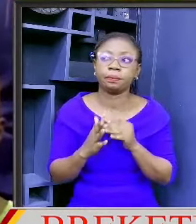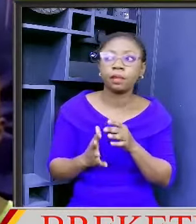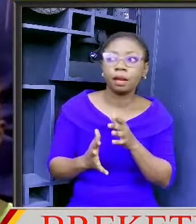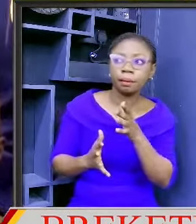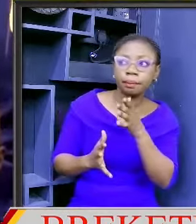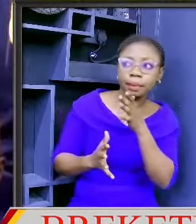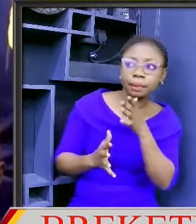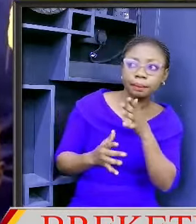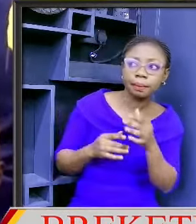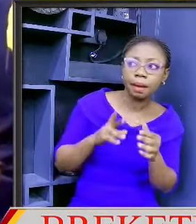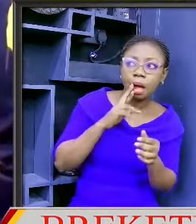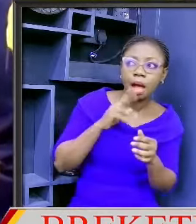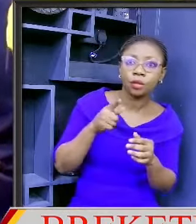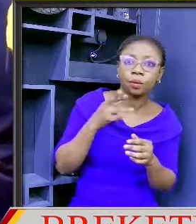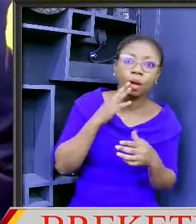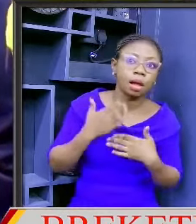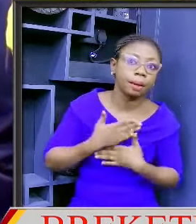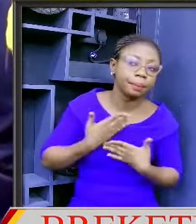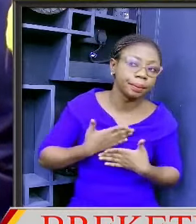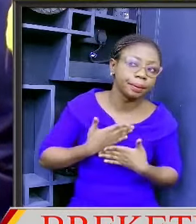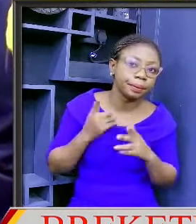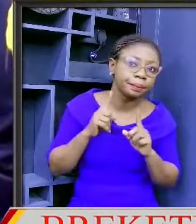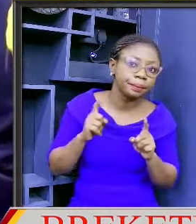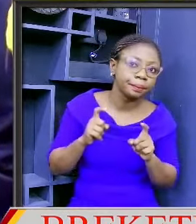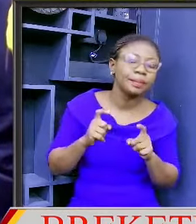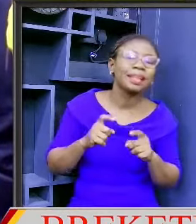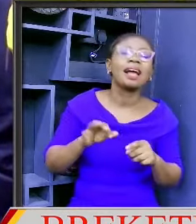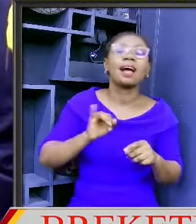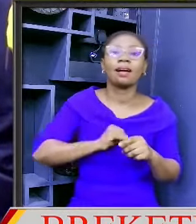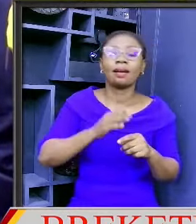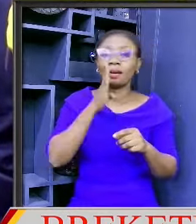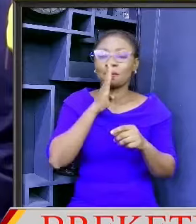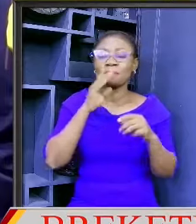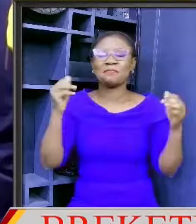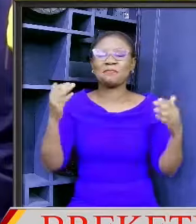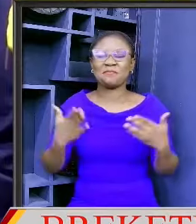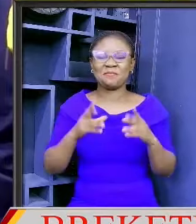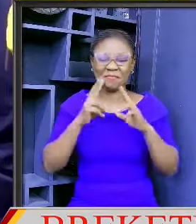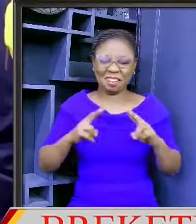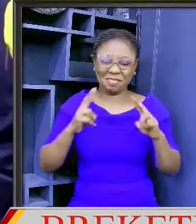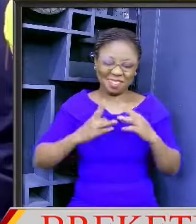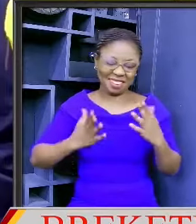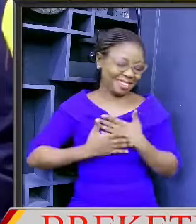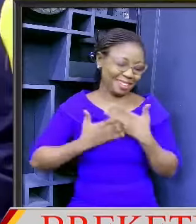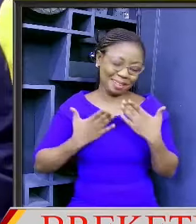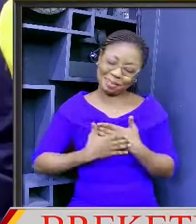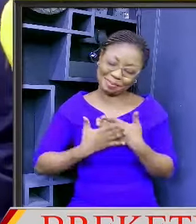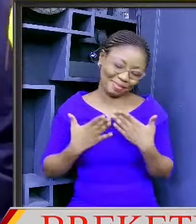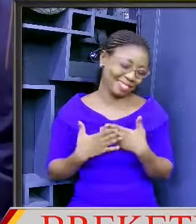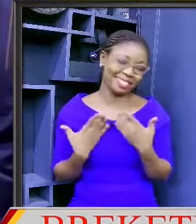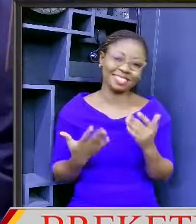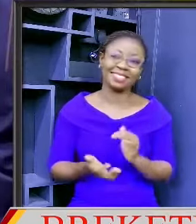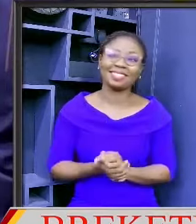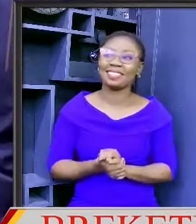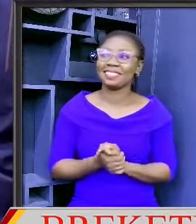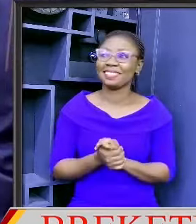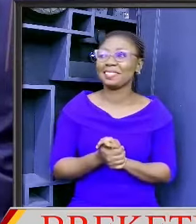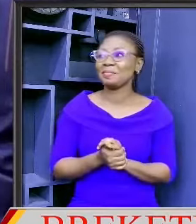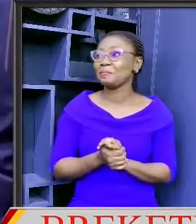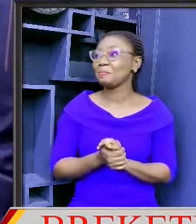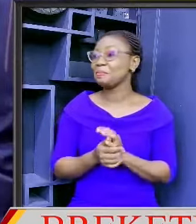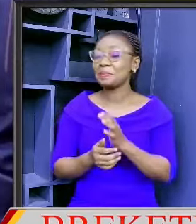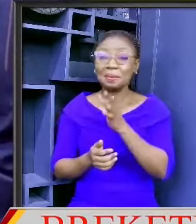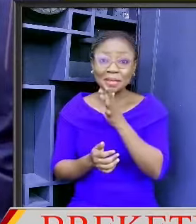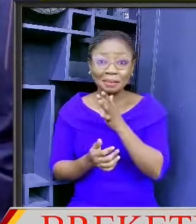Madam, are you happy? Sir. Very, very. Are you sure? I'm happy. You are sure? I'm sure.